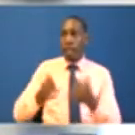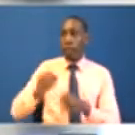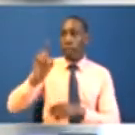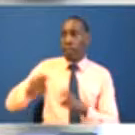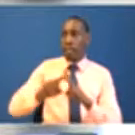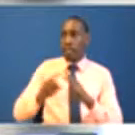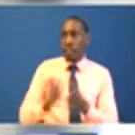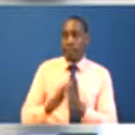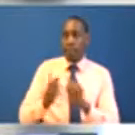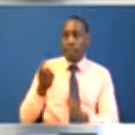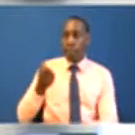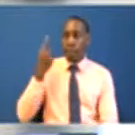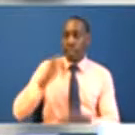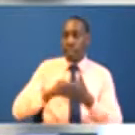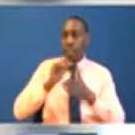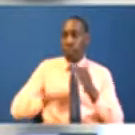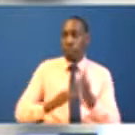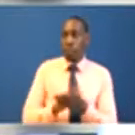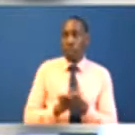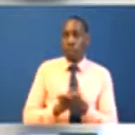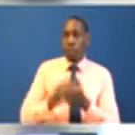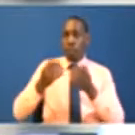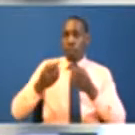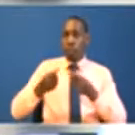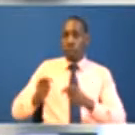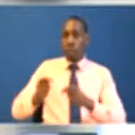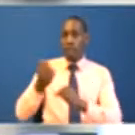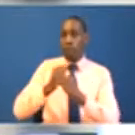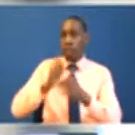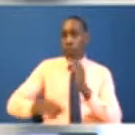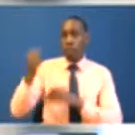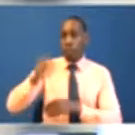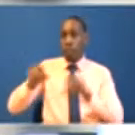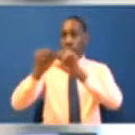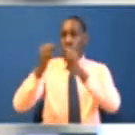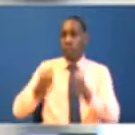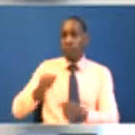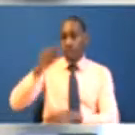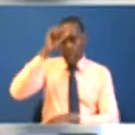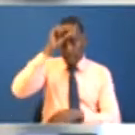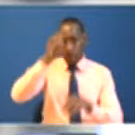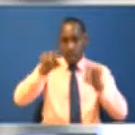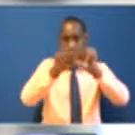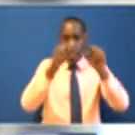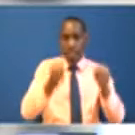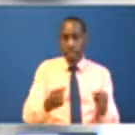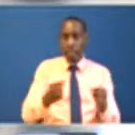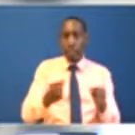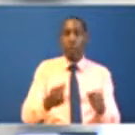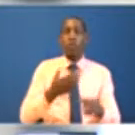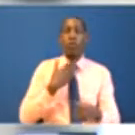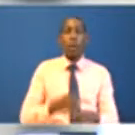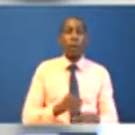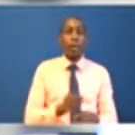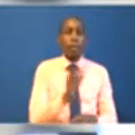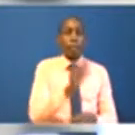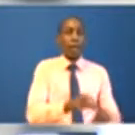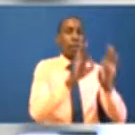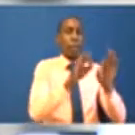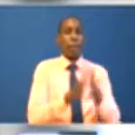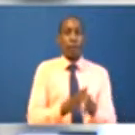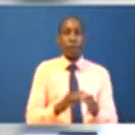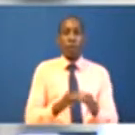start to understand that what we're trying to create is a political system governance system we are not looking for stars who are going to